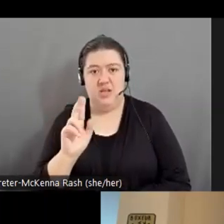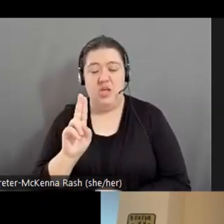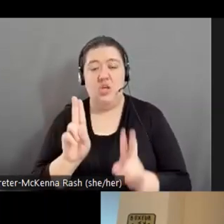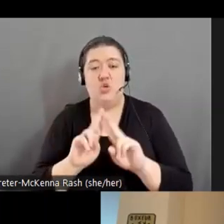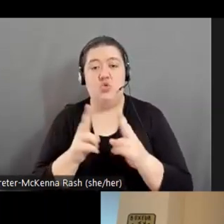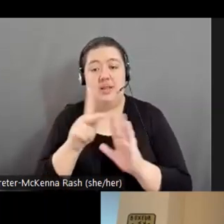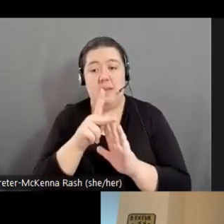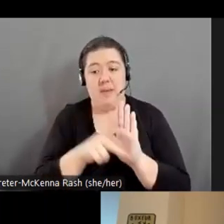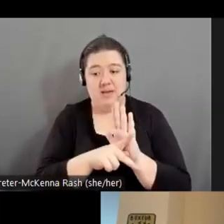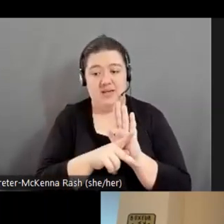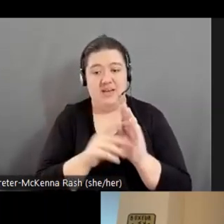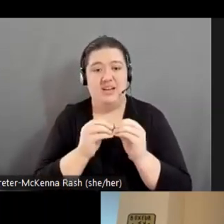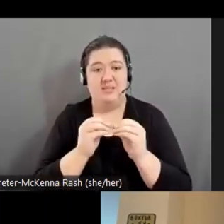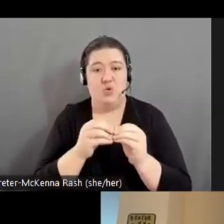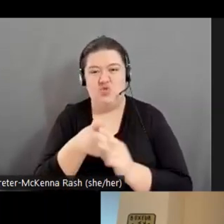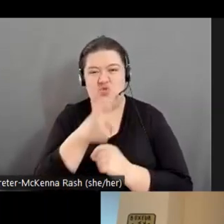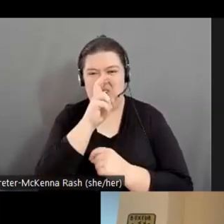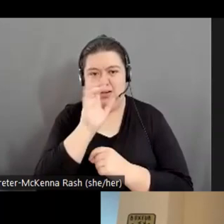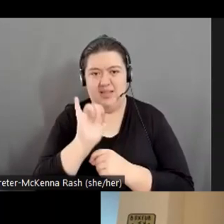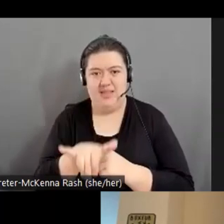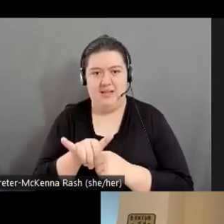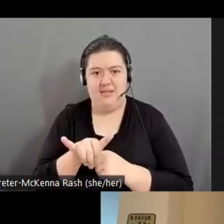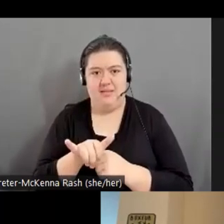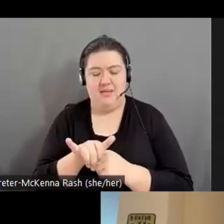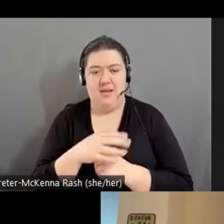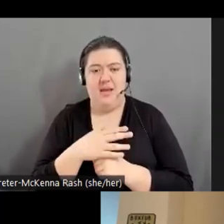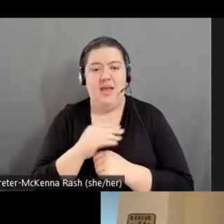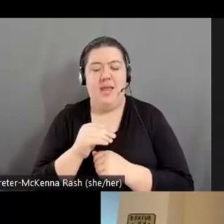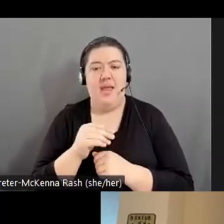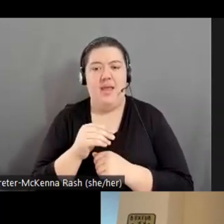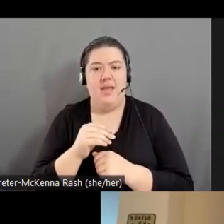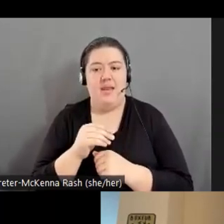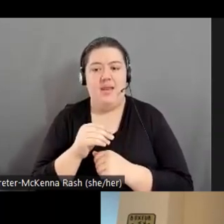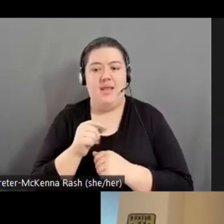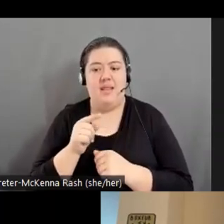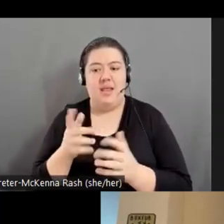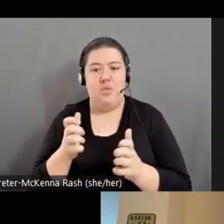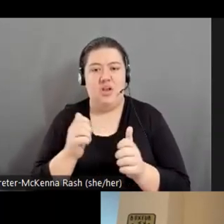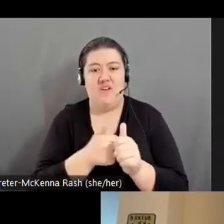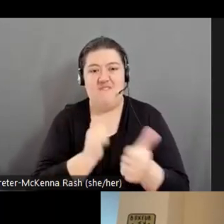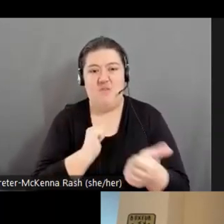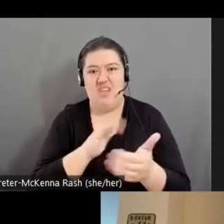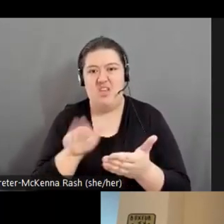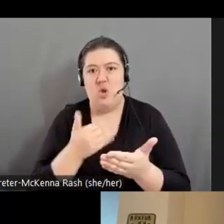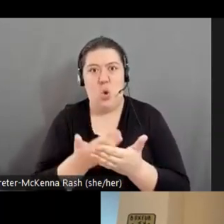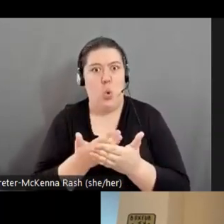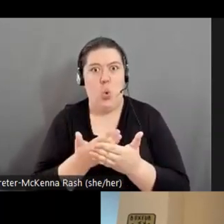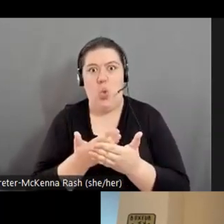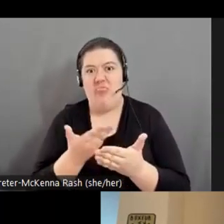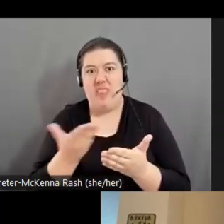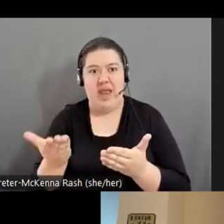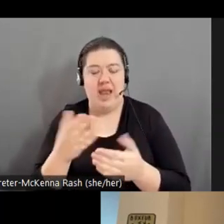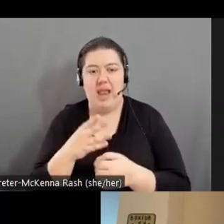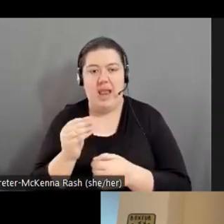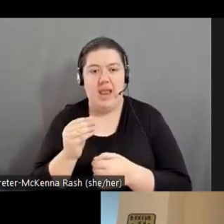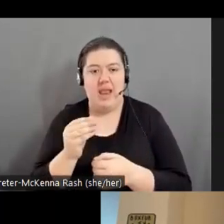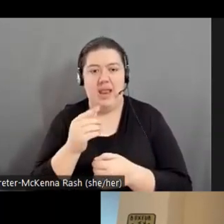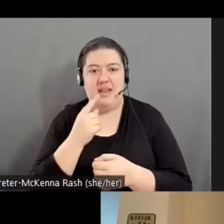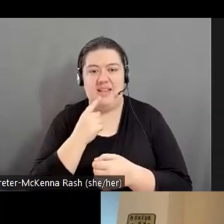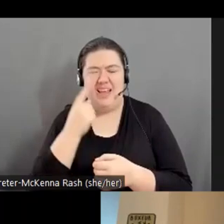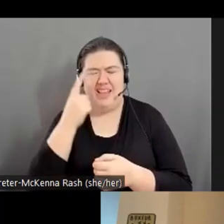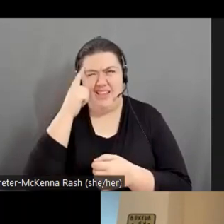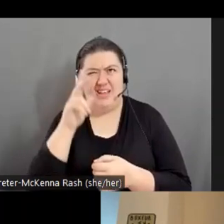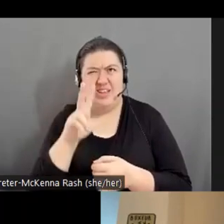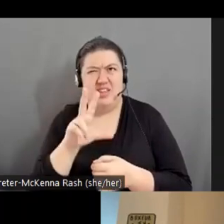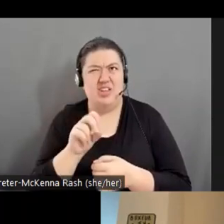policy is much more strict on that front, and they want to avoid this whole game. And so they tend to say, I think it's 30 days